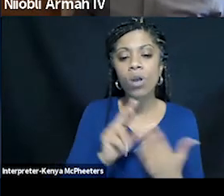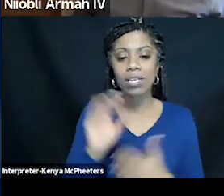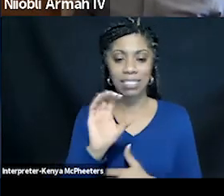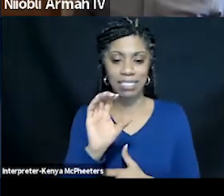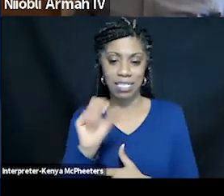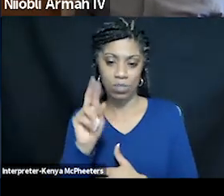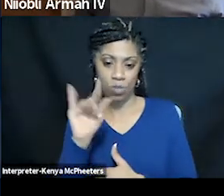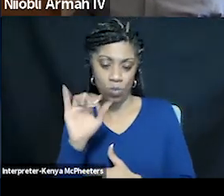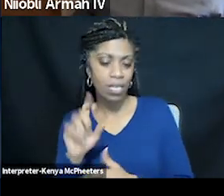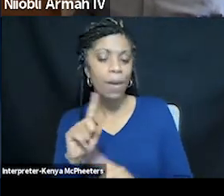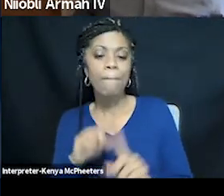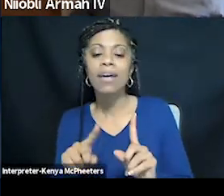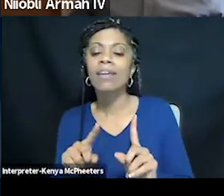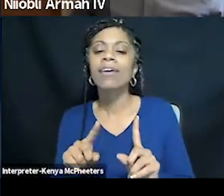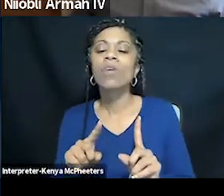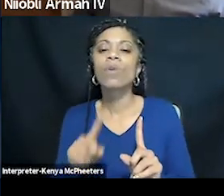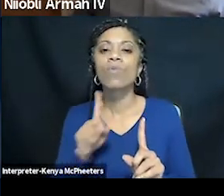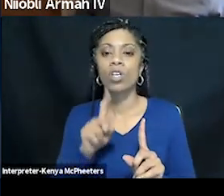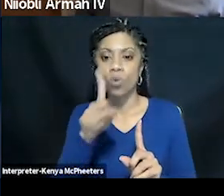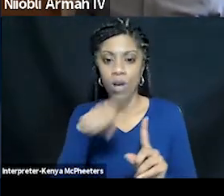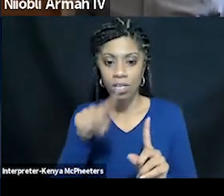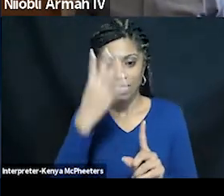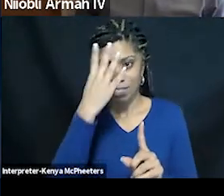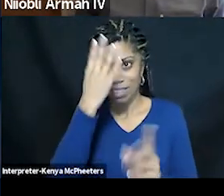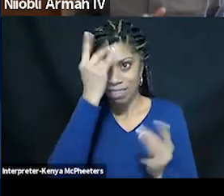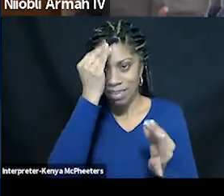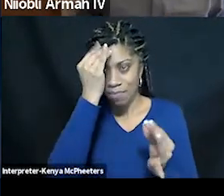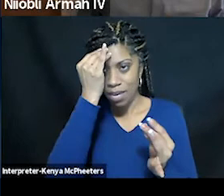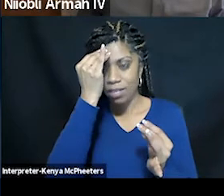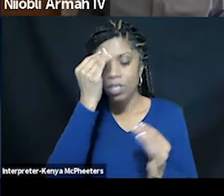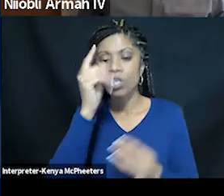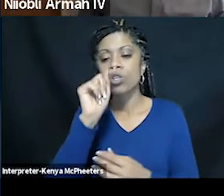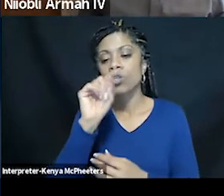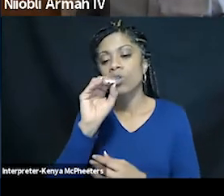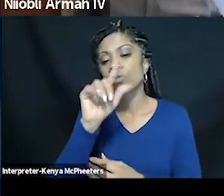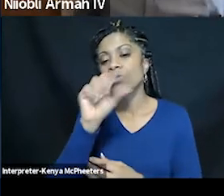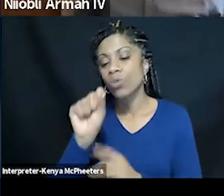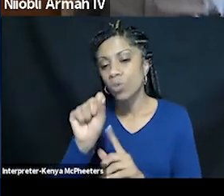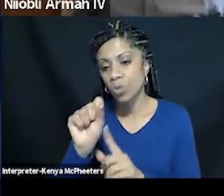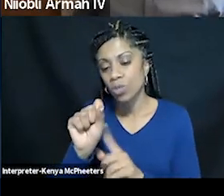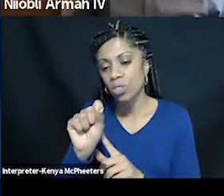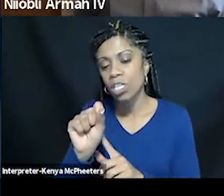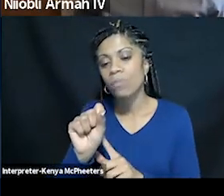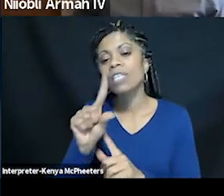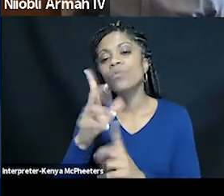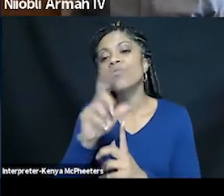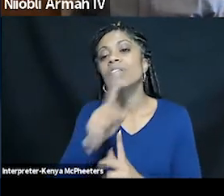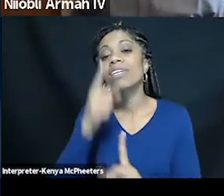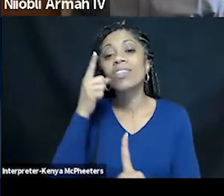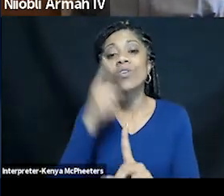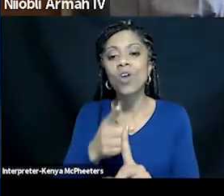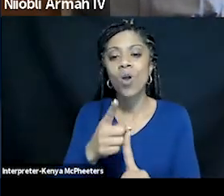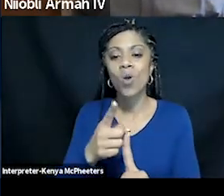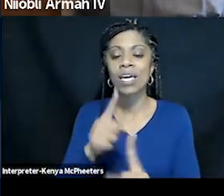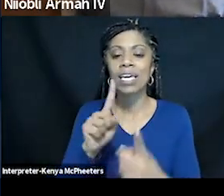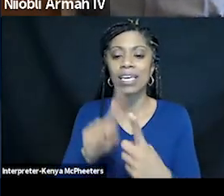want to evolve the thinking, the ability, the access to tools so that you have a bias towards action. And so the next section of